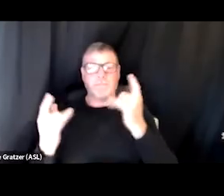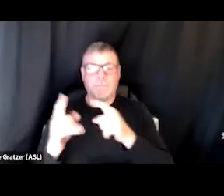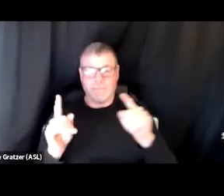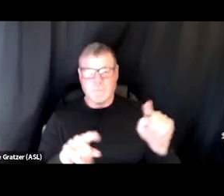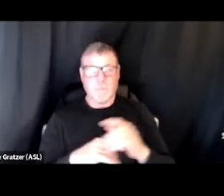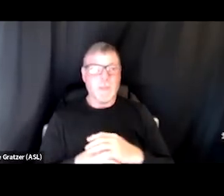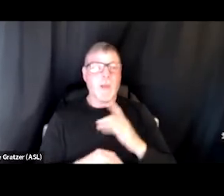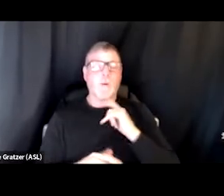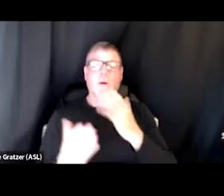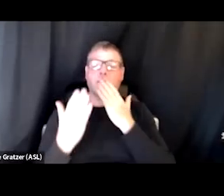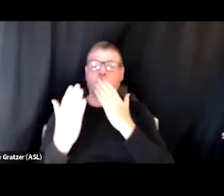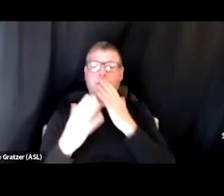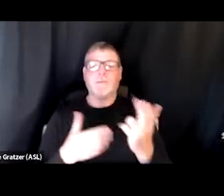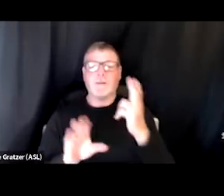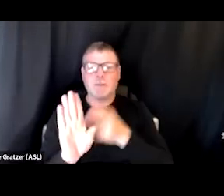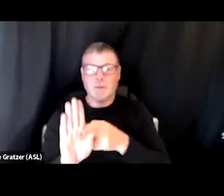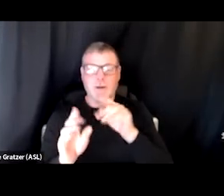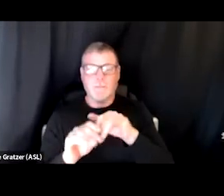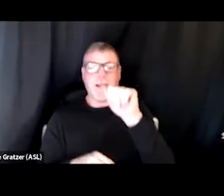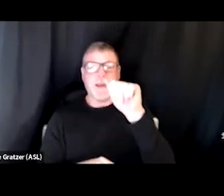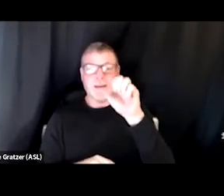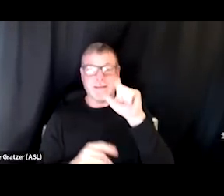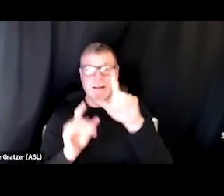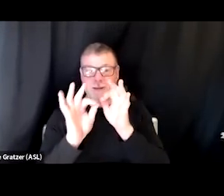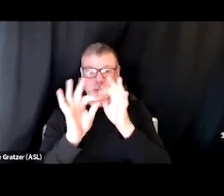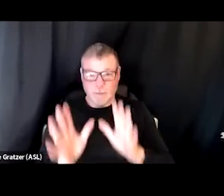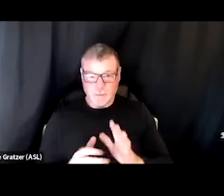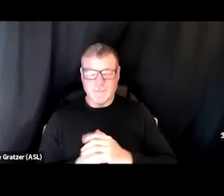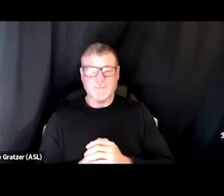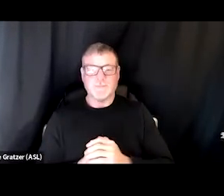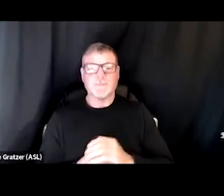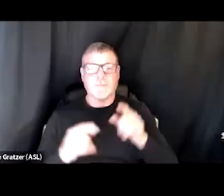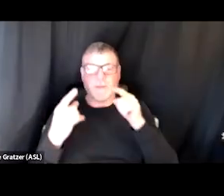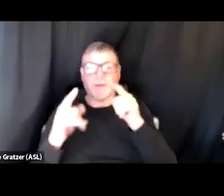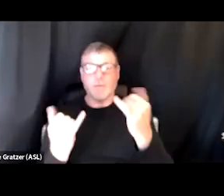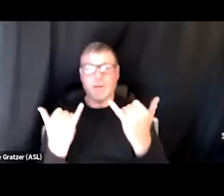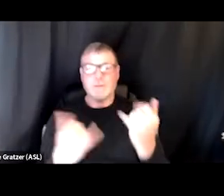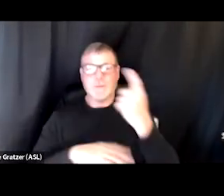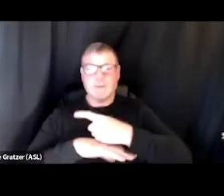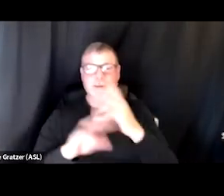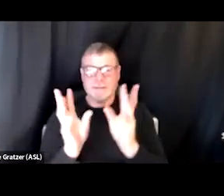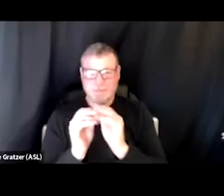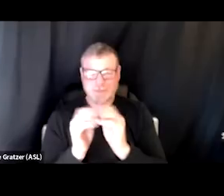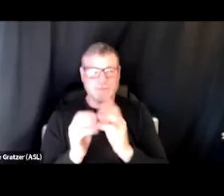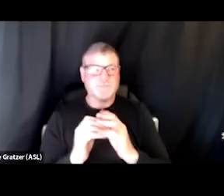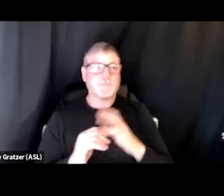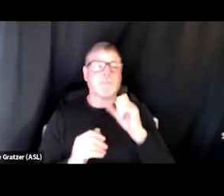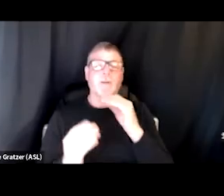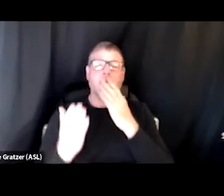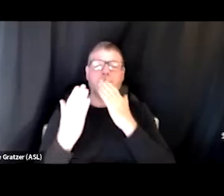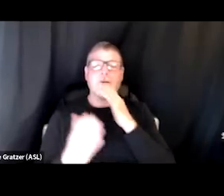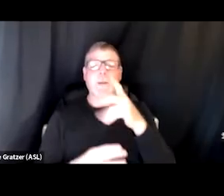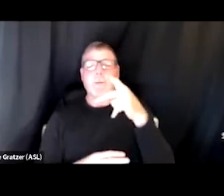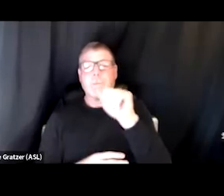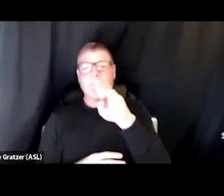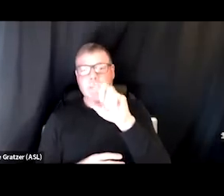are grateful to be joined by American Sign Language interpreters during today's webinar. So we thank Pamela and